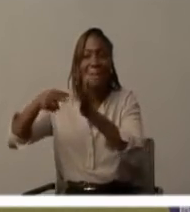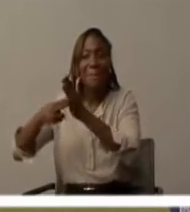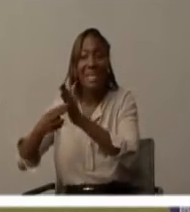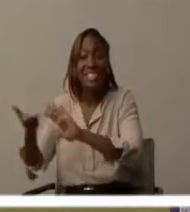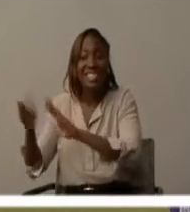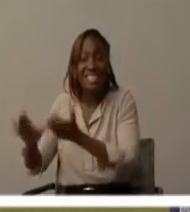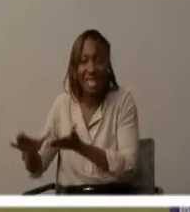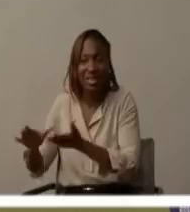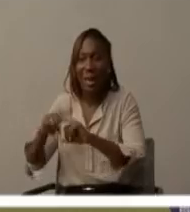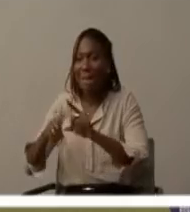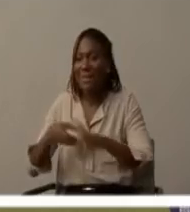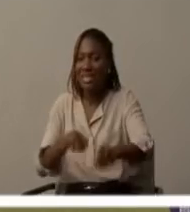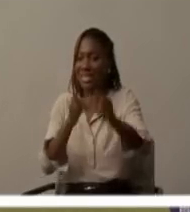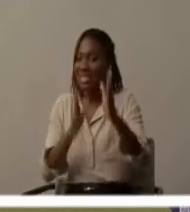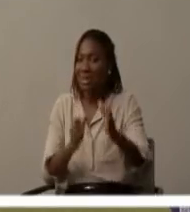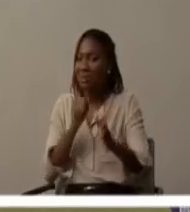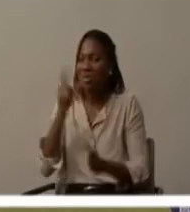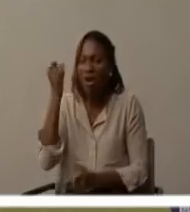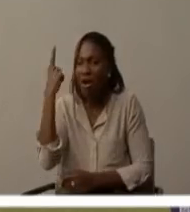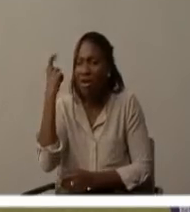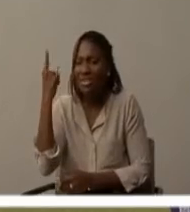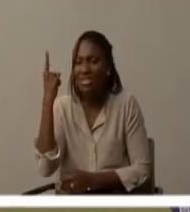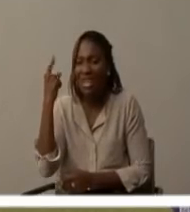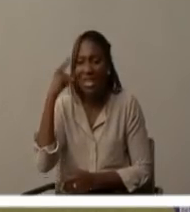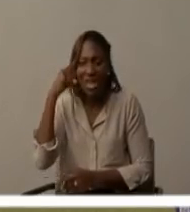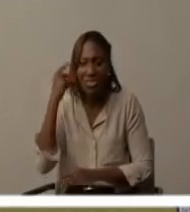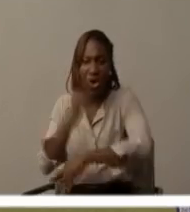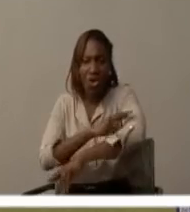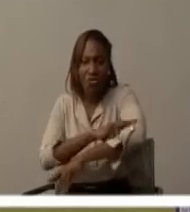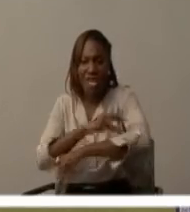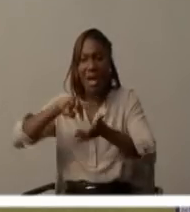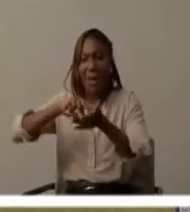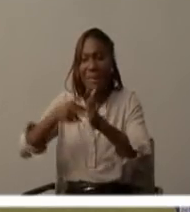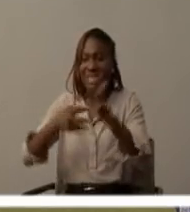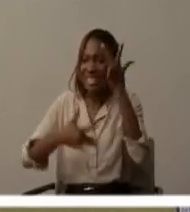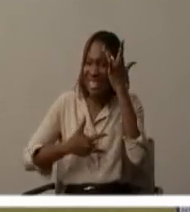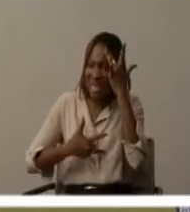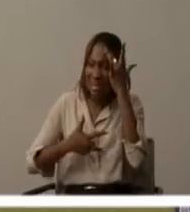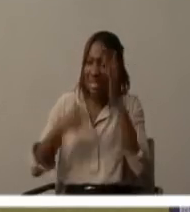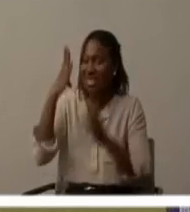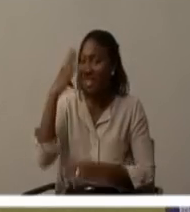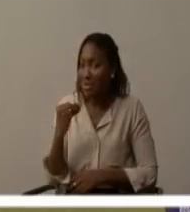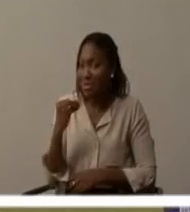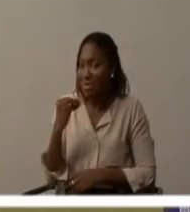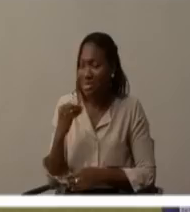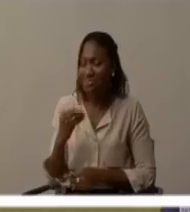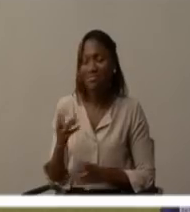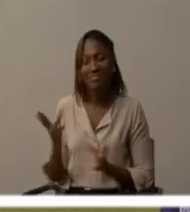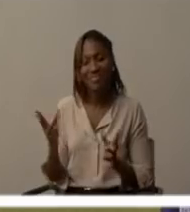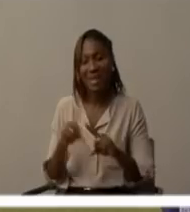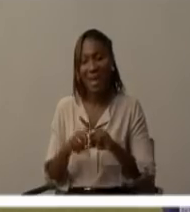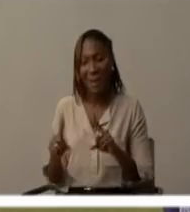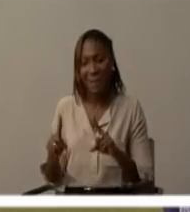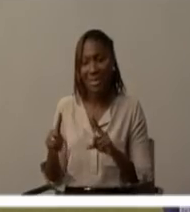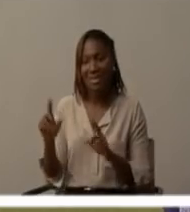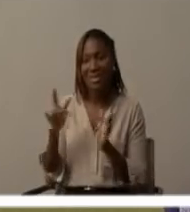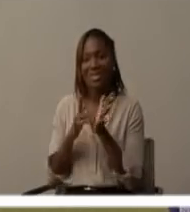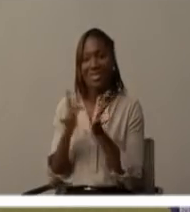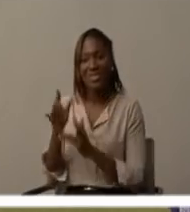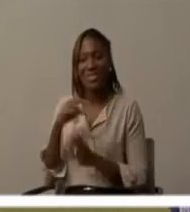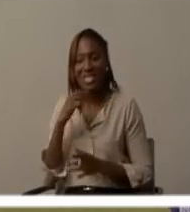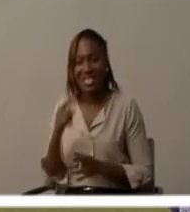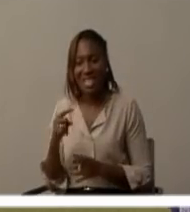by rest he meant sleep. So Jesus put it plainly, "Lazarus is dead,